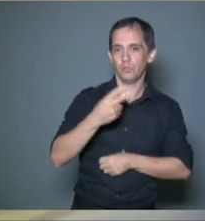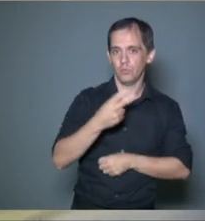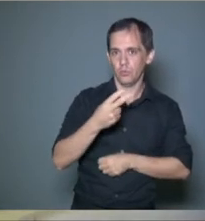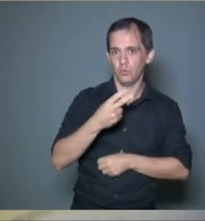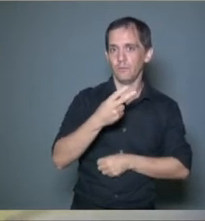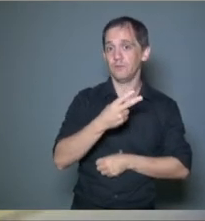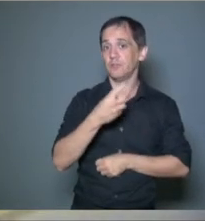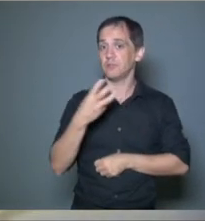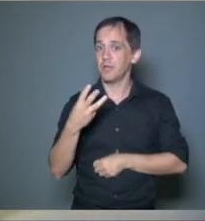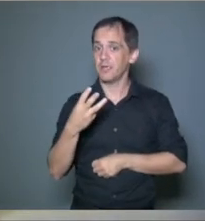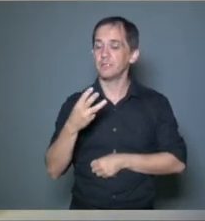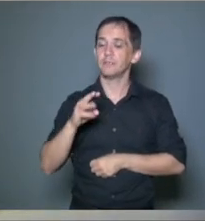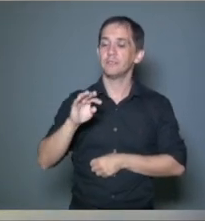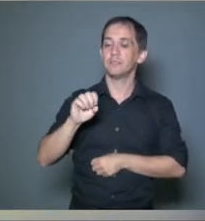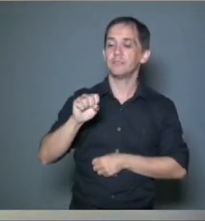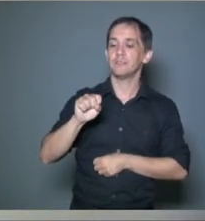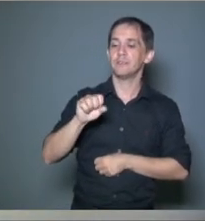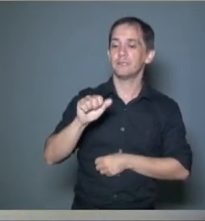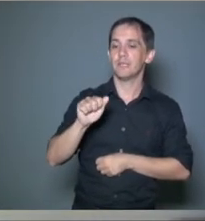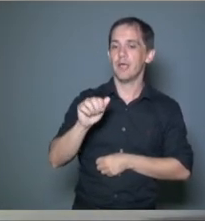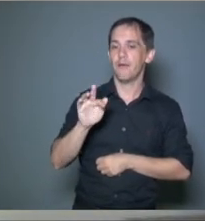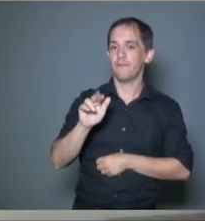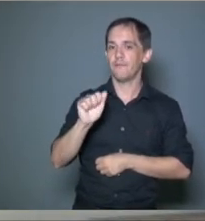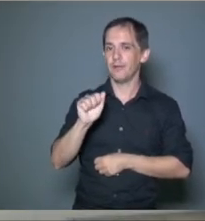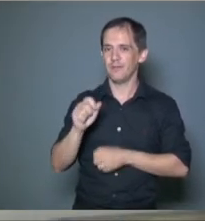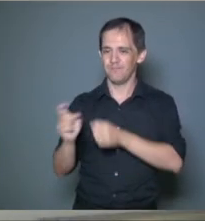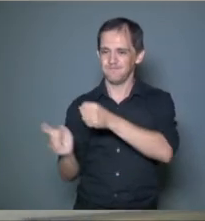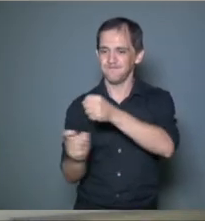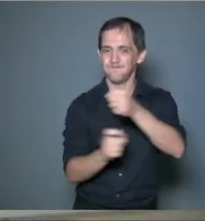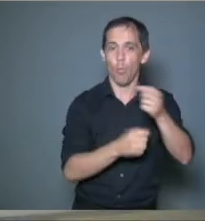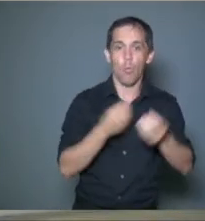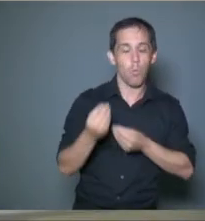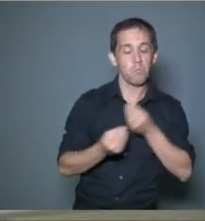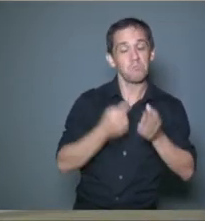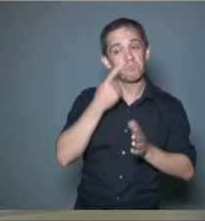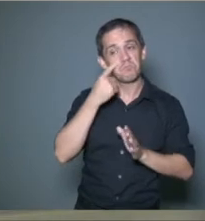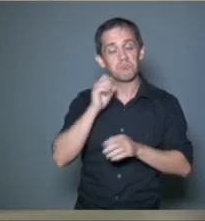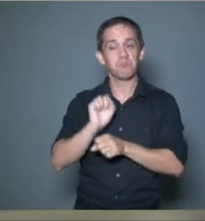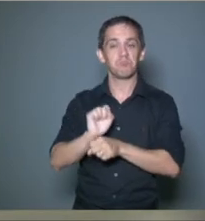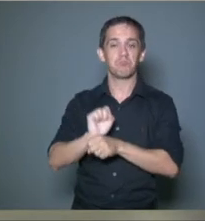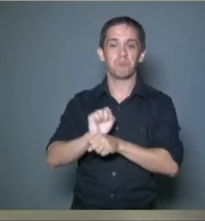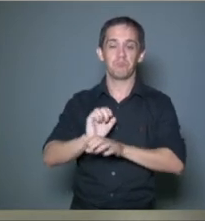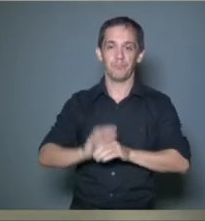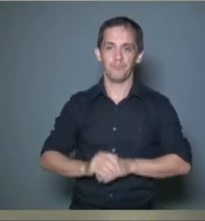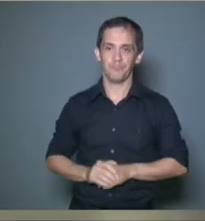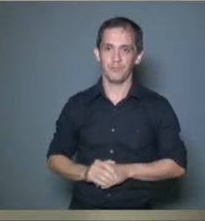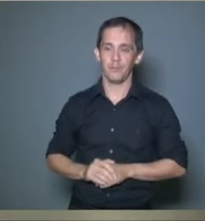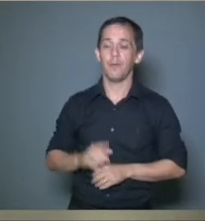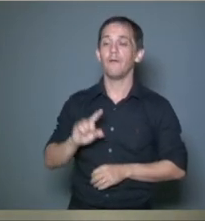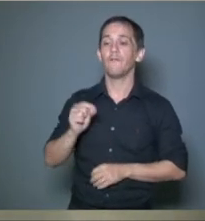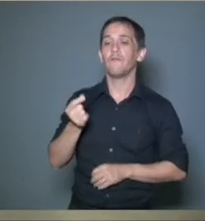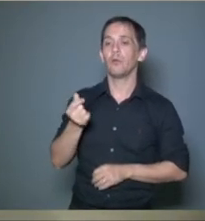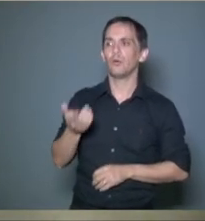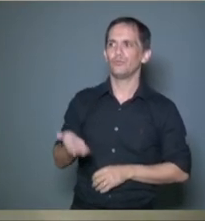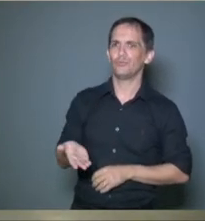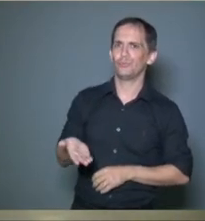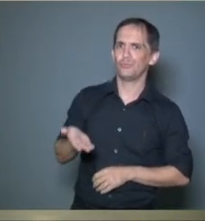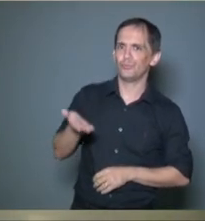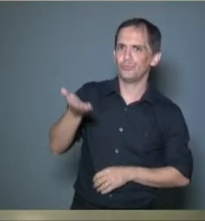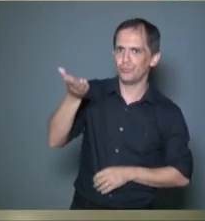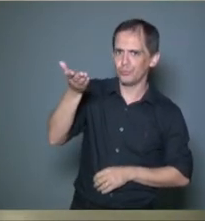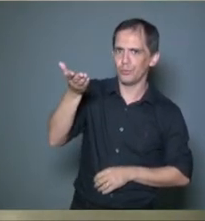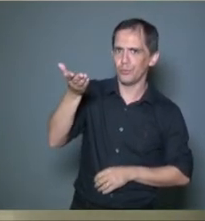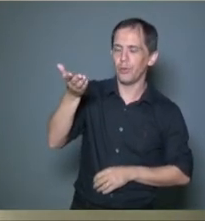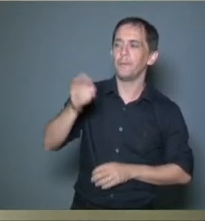there won't be any effects on the 2022-2023 season. Well, prices were at a very high level, but